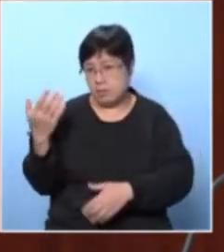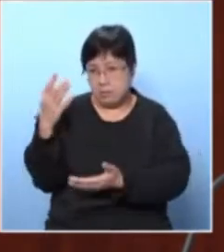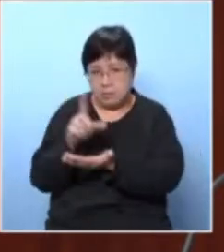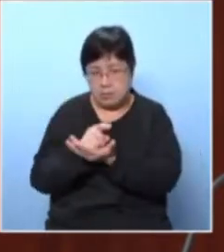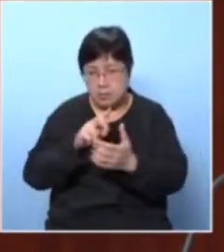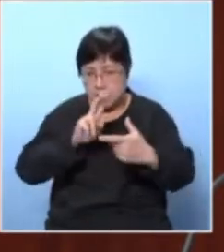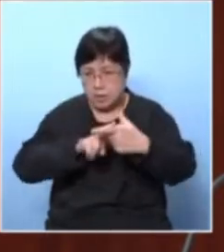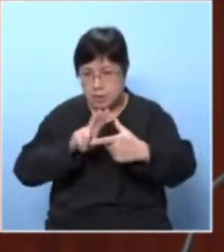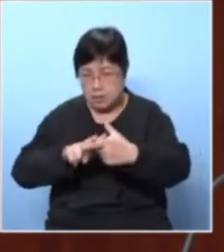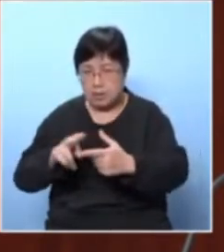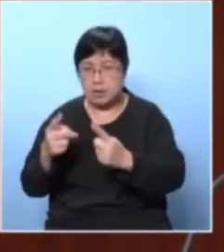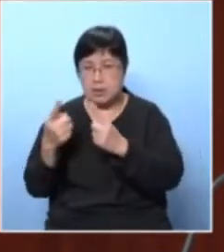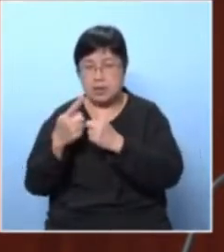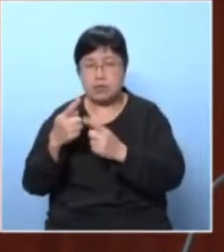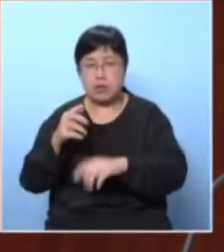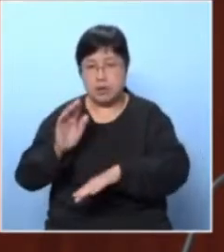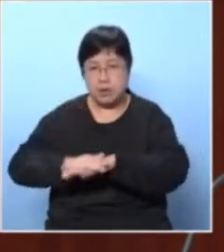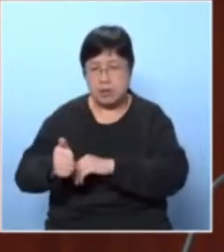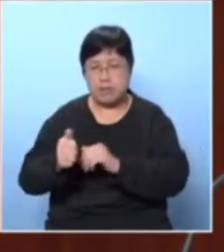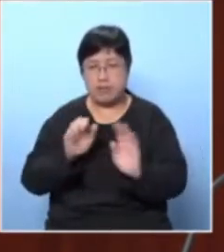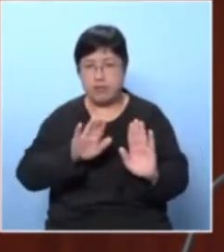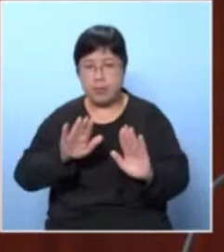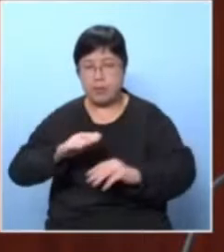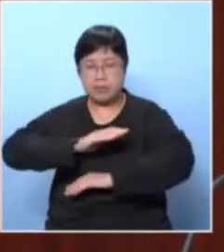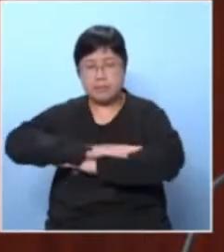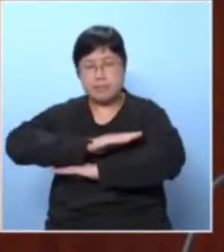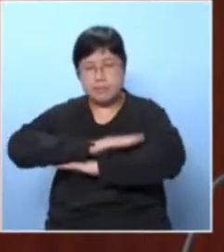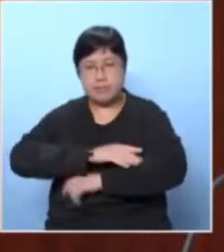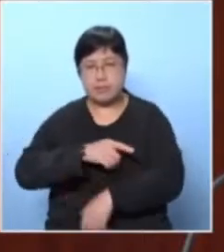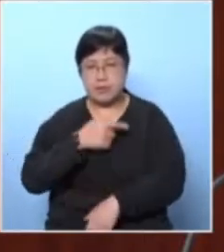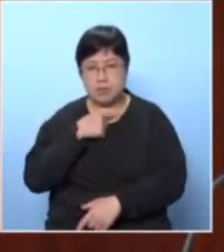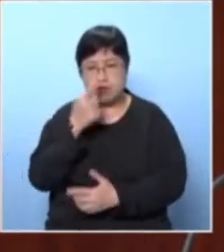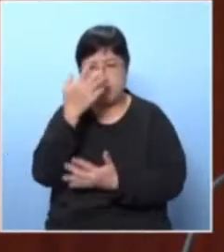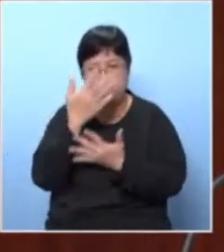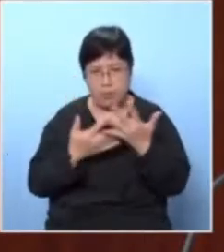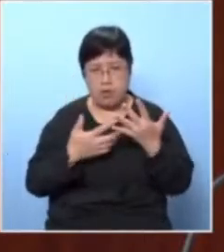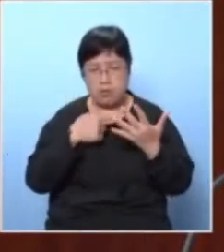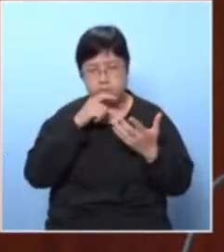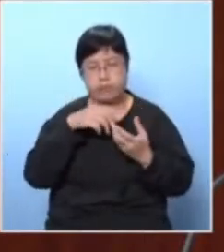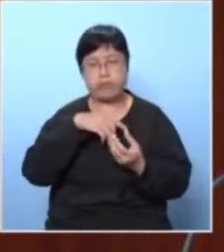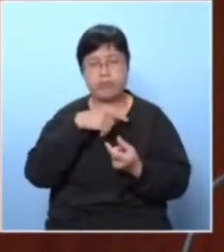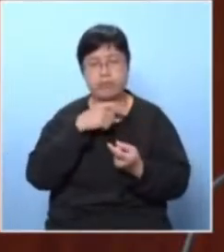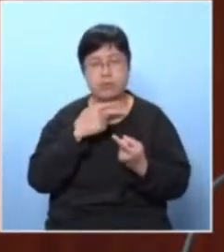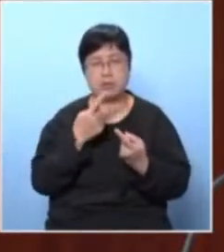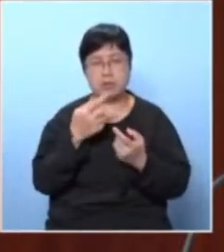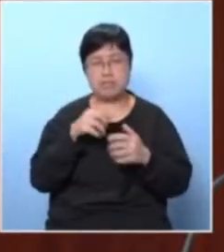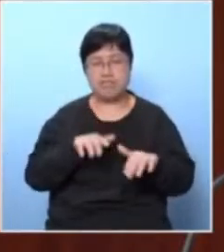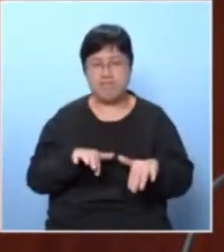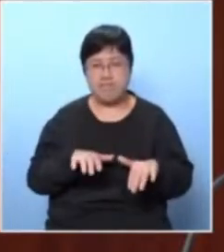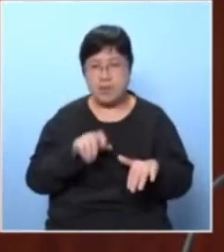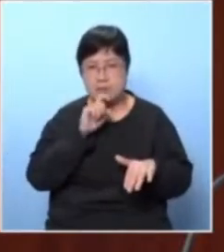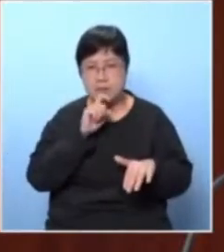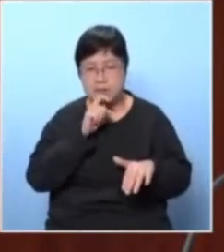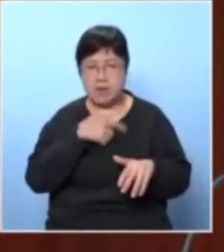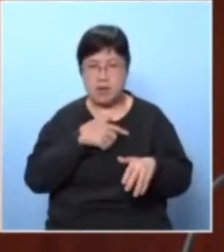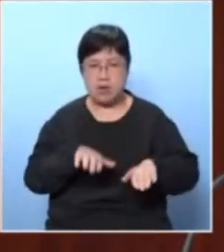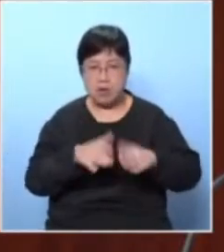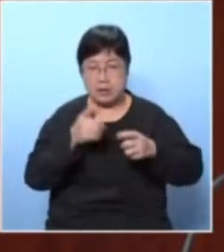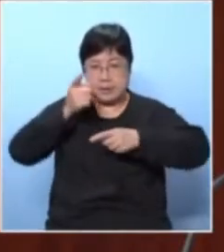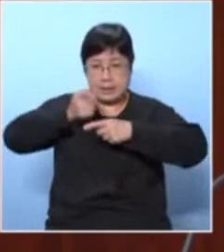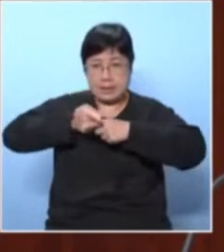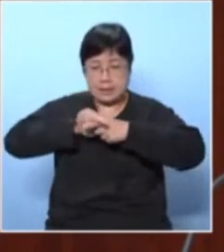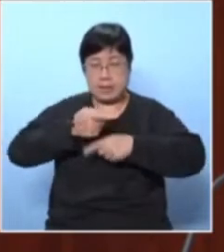Kong Talent Engage Hong Kong TE. Following the launch of the online platform for the HKTE last year, a physical office will